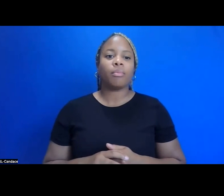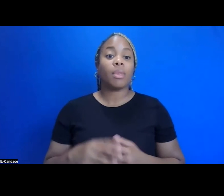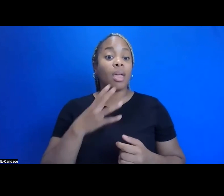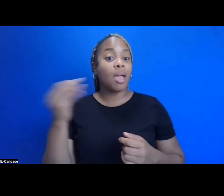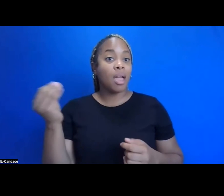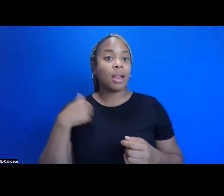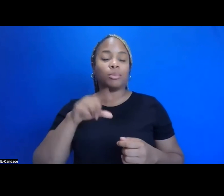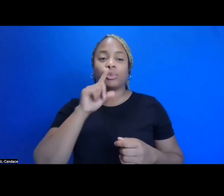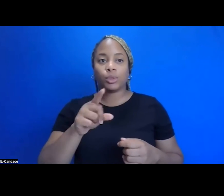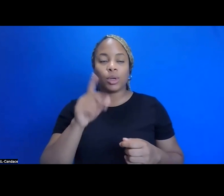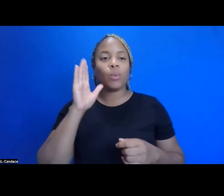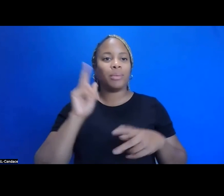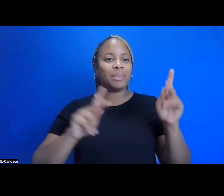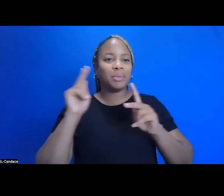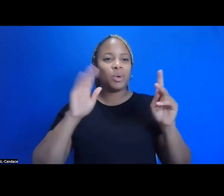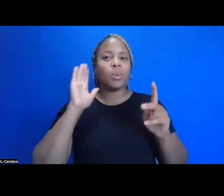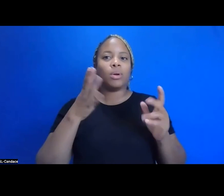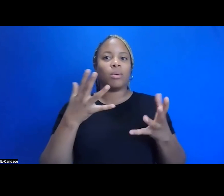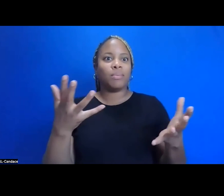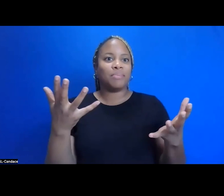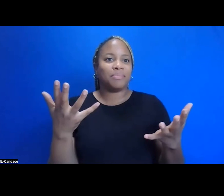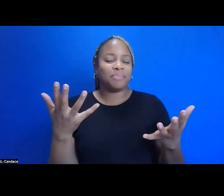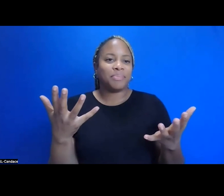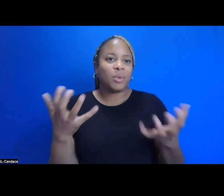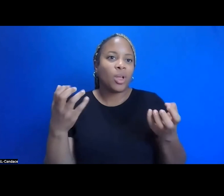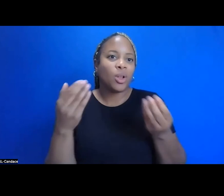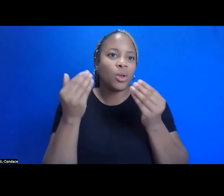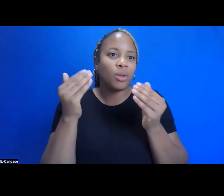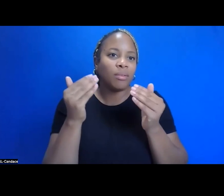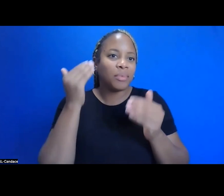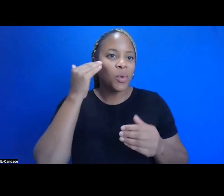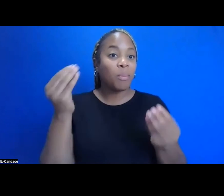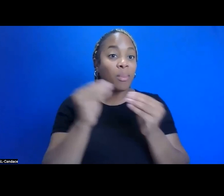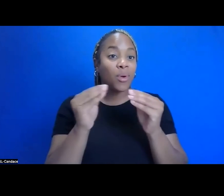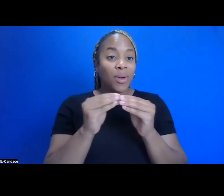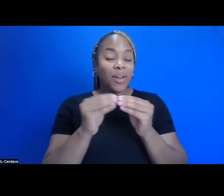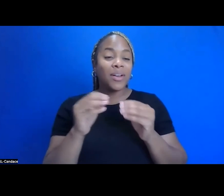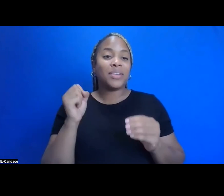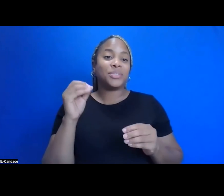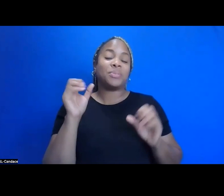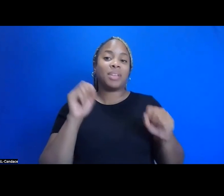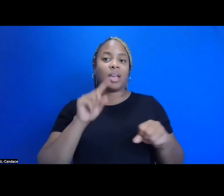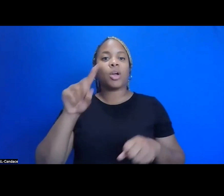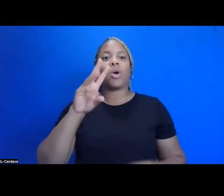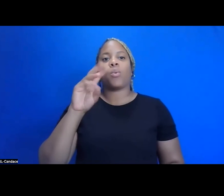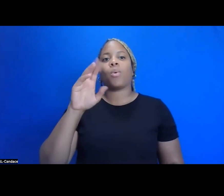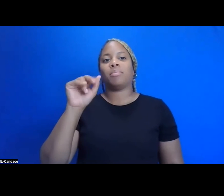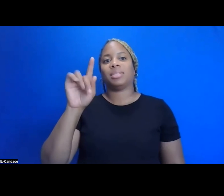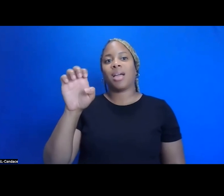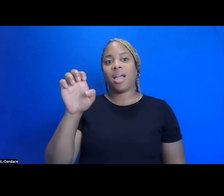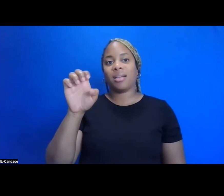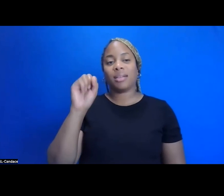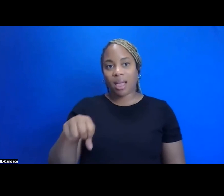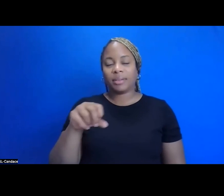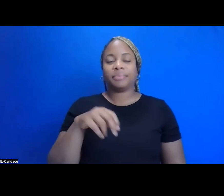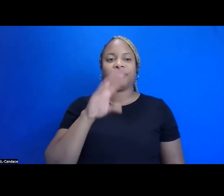And I'm sure there will be people who will be wanting to know more. So they can go to the website, but they can also get in